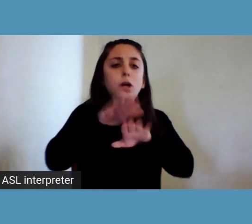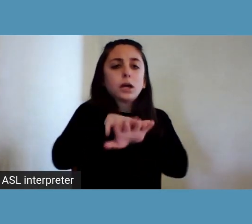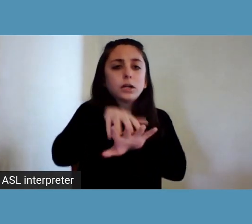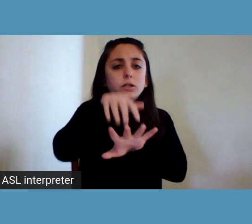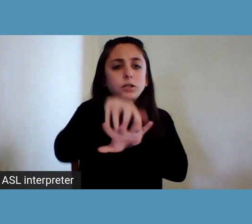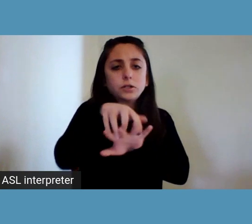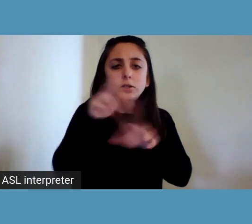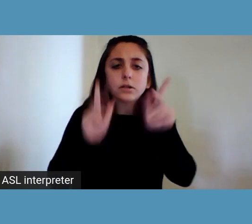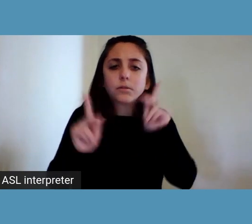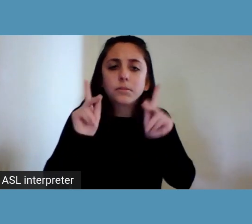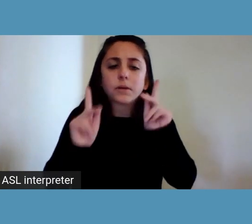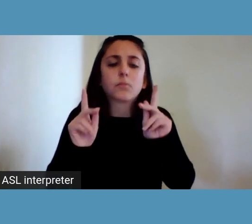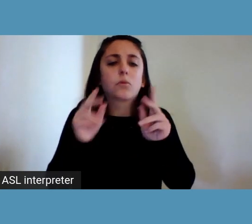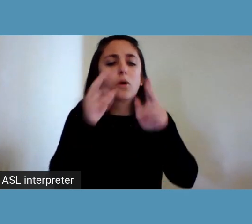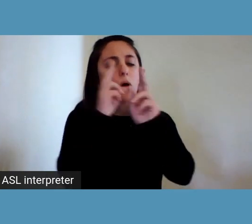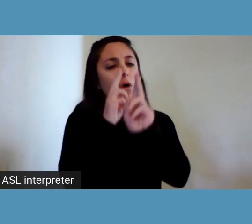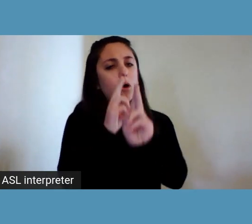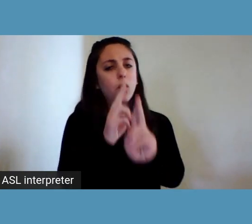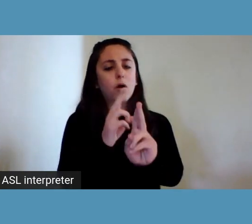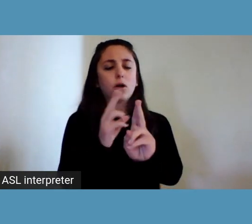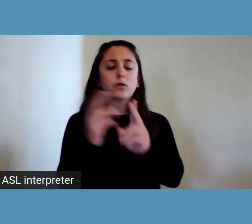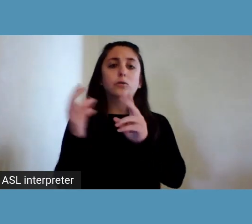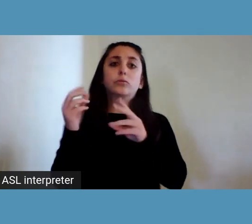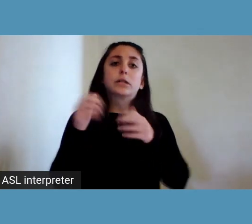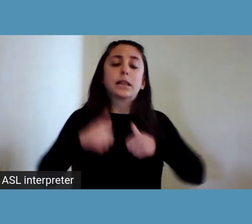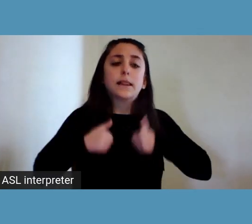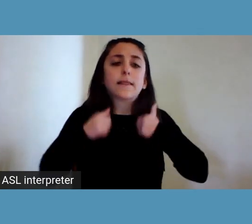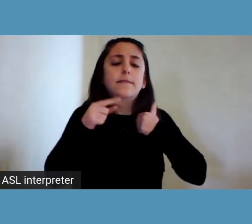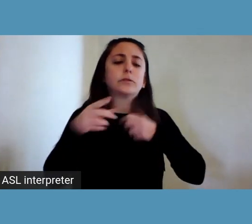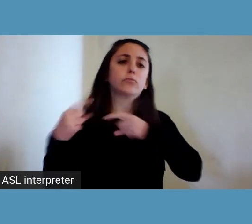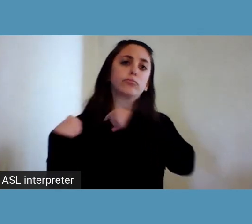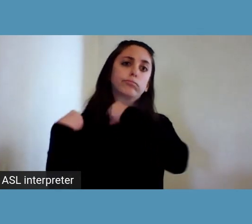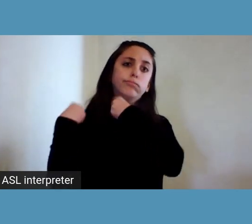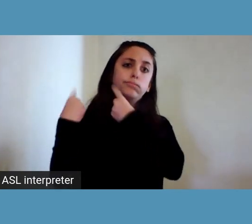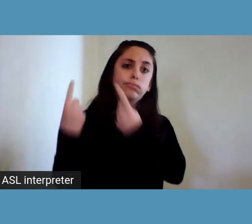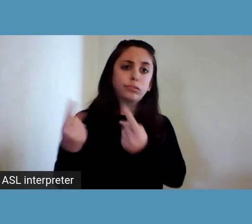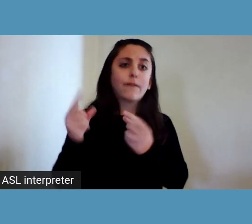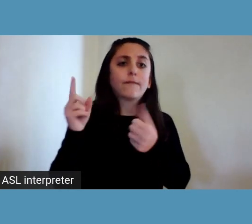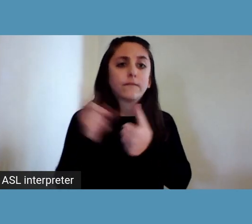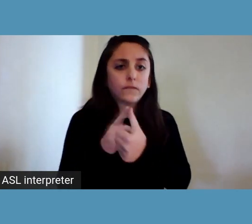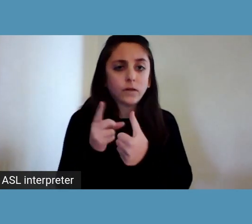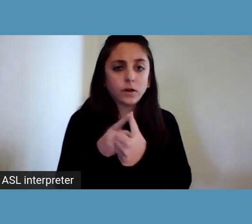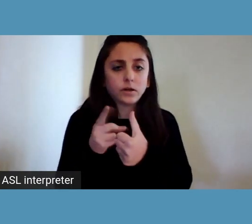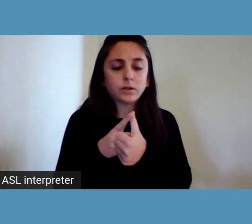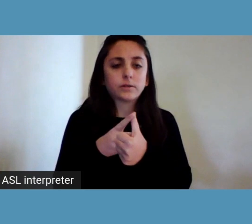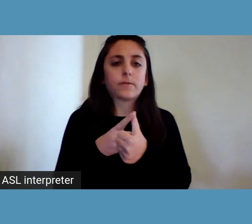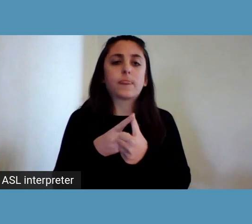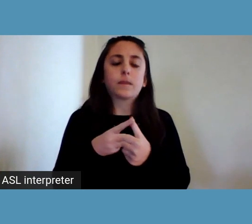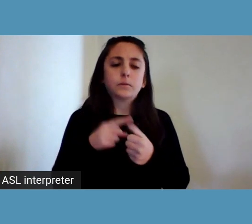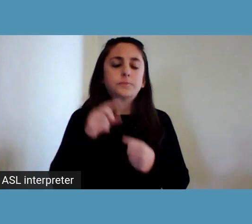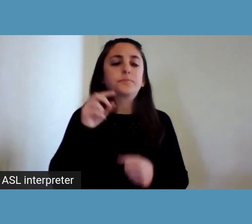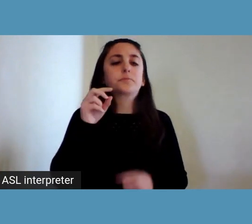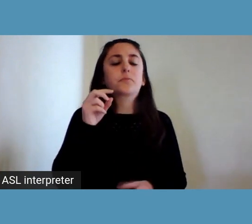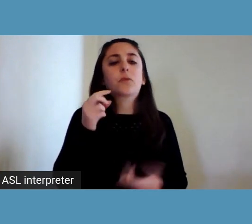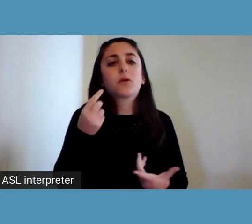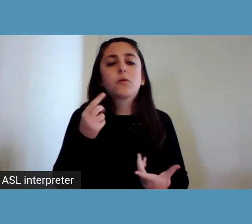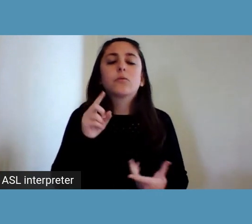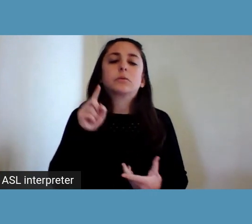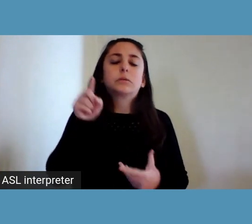Today, I am speaking to you from Charleston, South Carolina, the historical homelands of the Natchez-Cuso peoples.